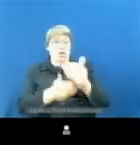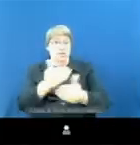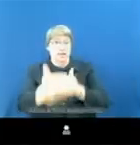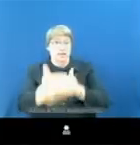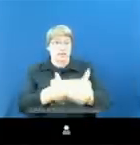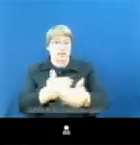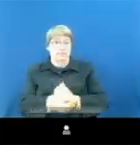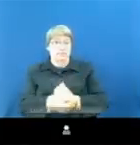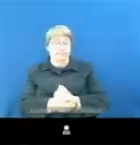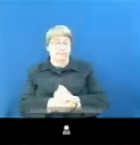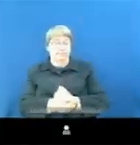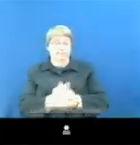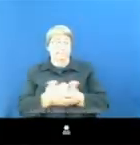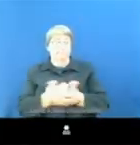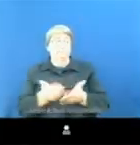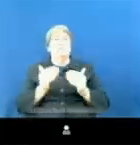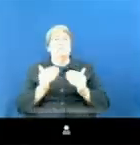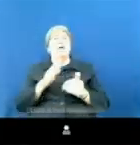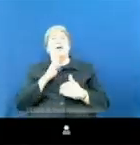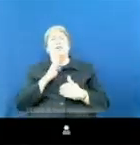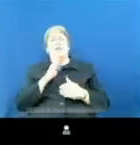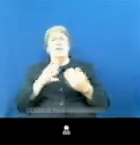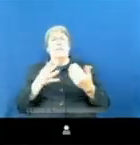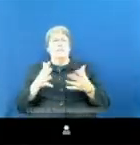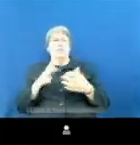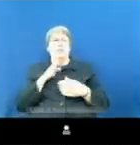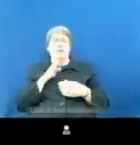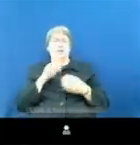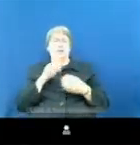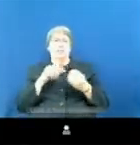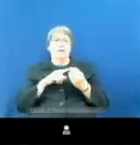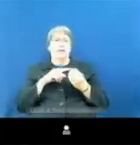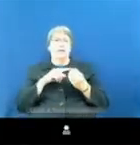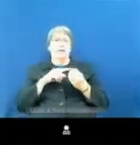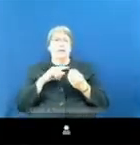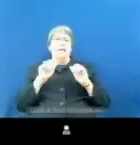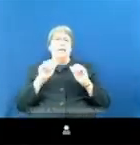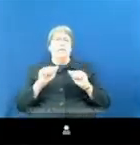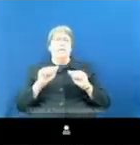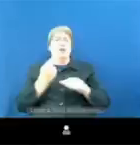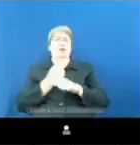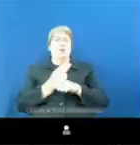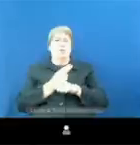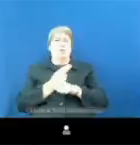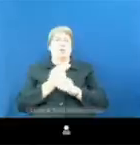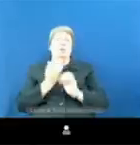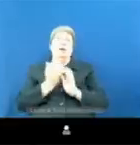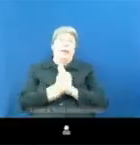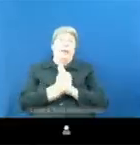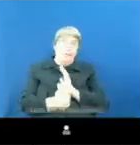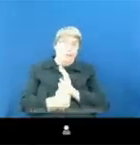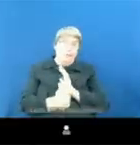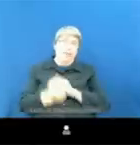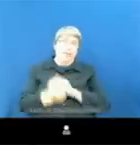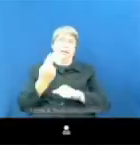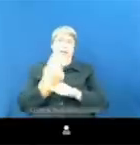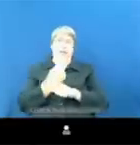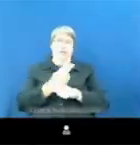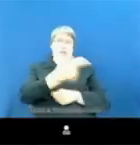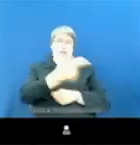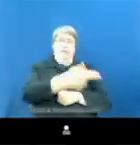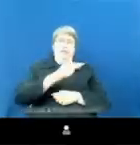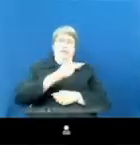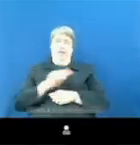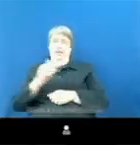Already mentioned, it involves the ability to competently use consecutive interpreting,